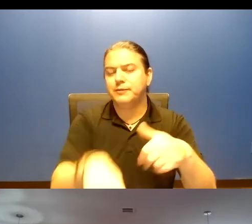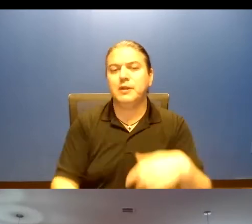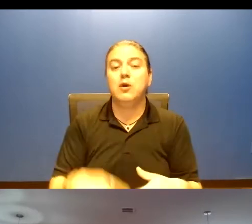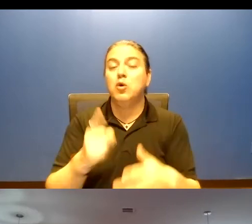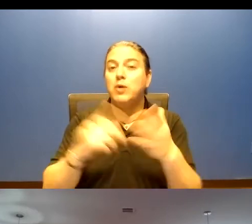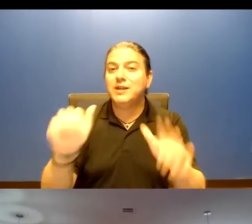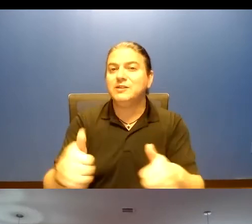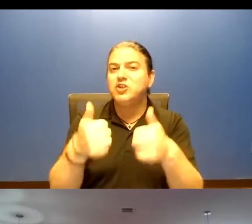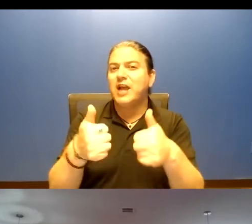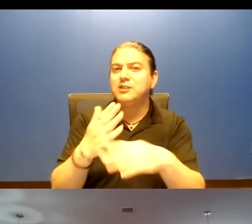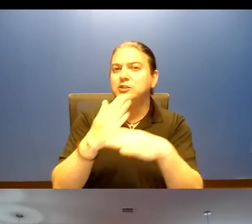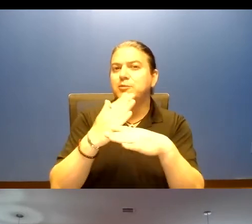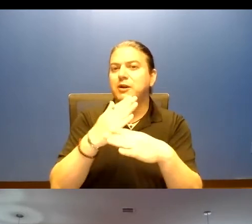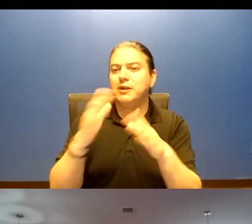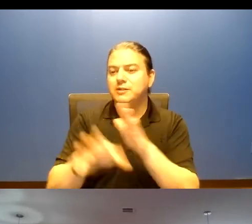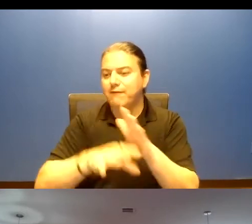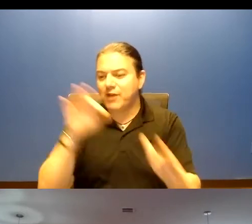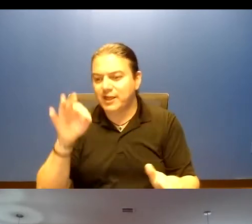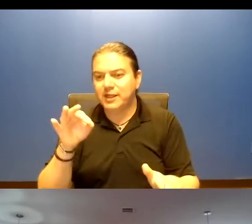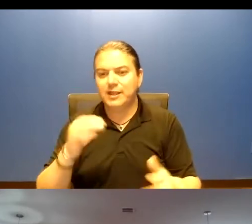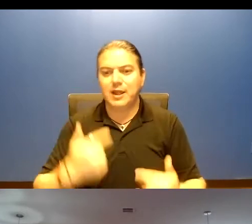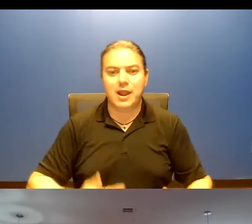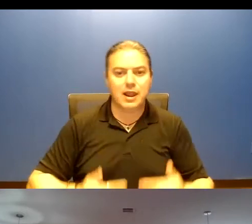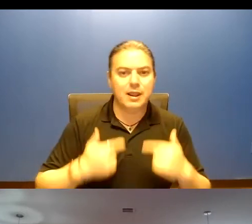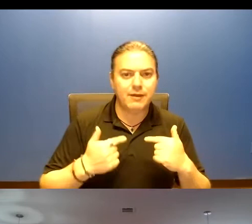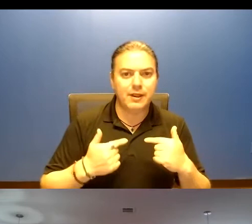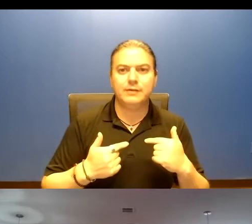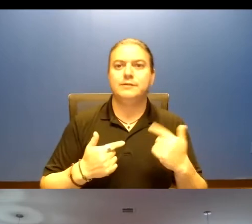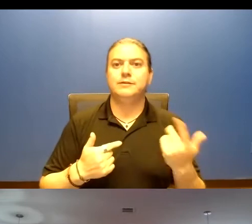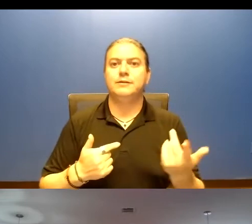barriers to finding and securing living arrangements that you've experienced?